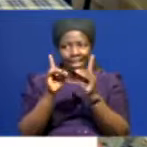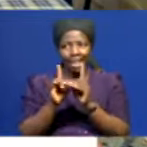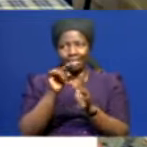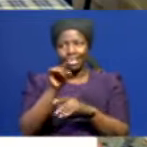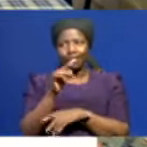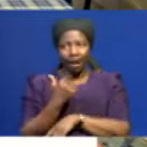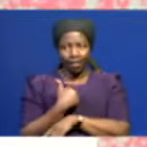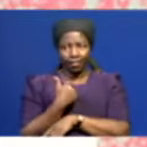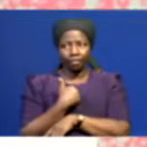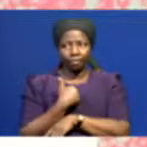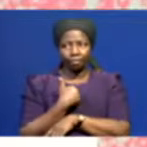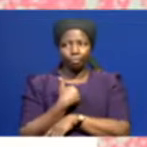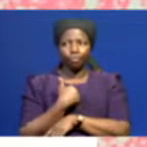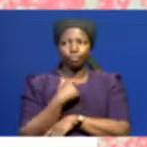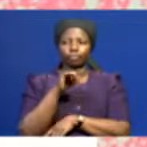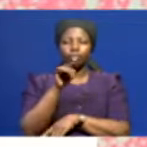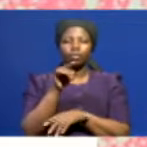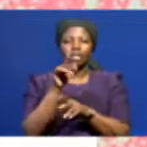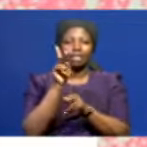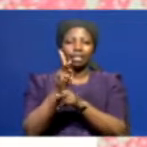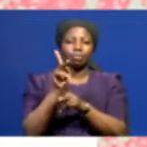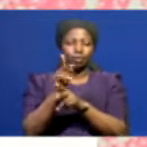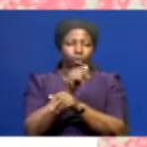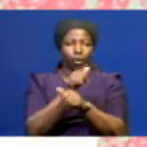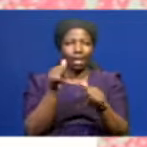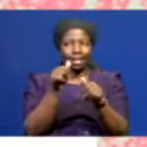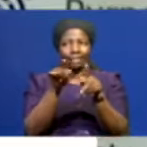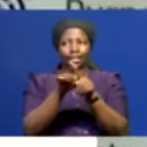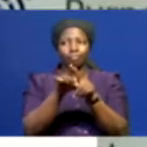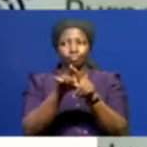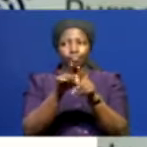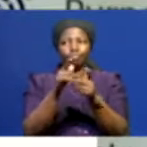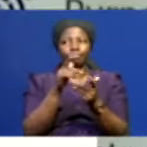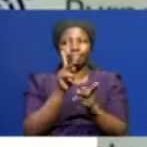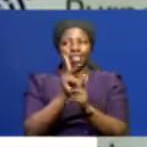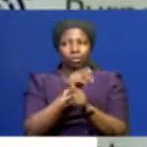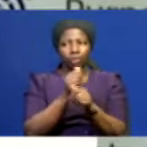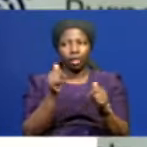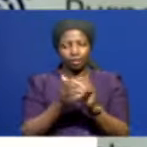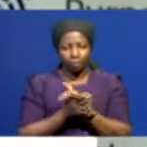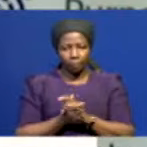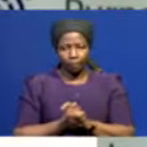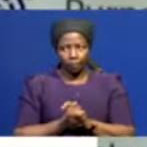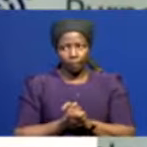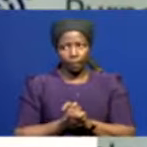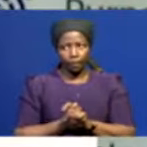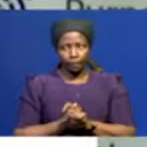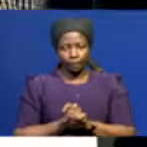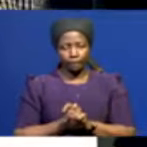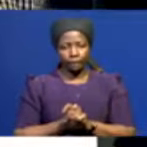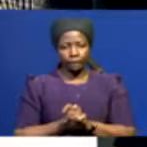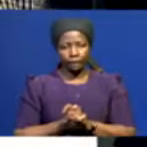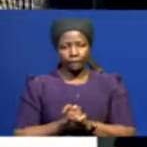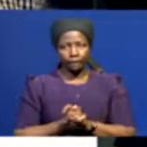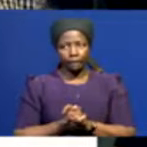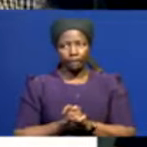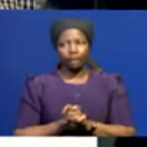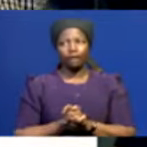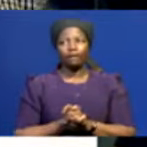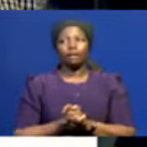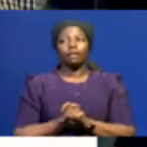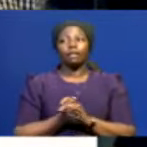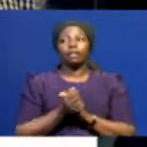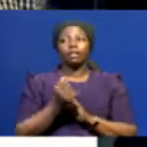actually is well kept and maintained. Imagine our own CS, yeah? They wipe his account. You know what